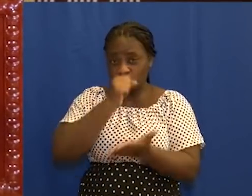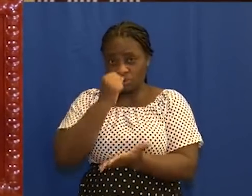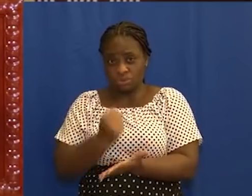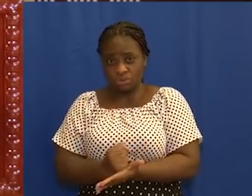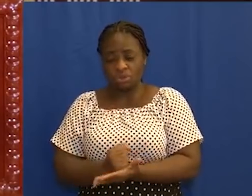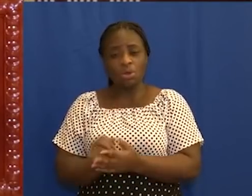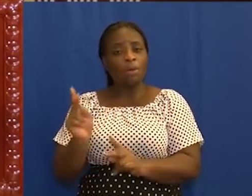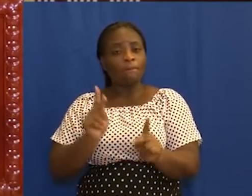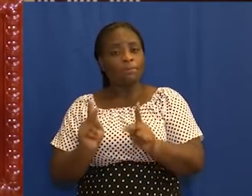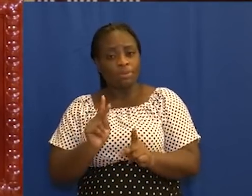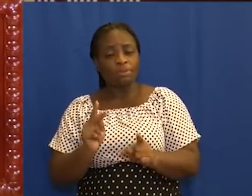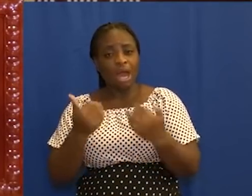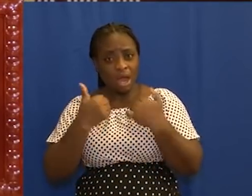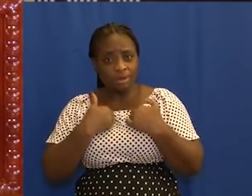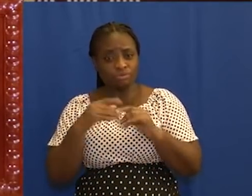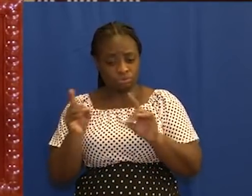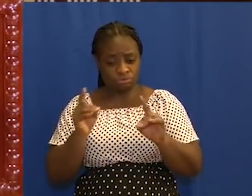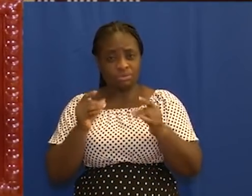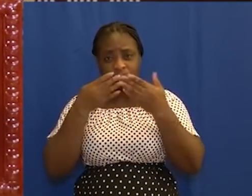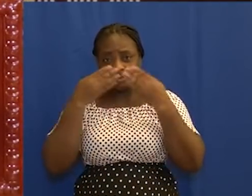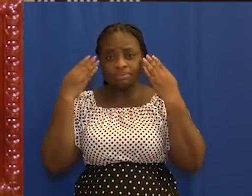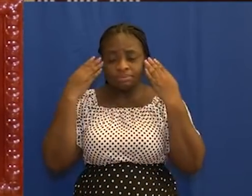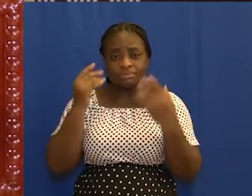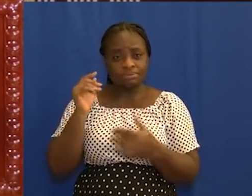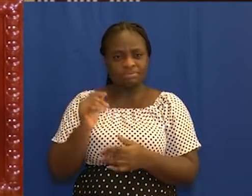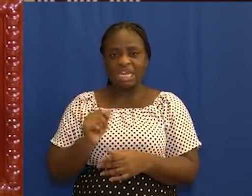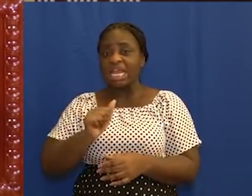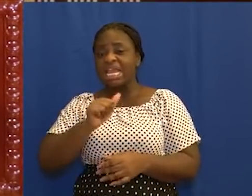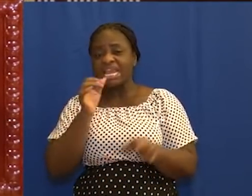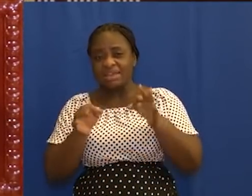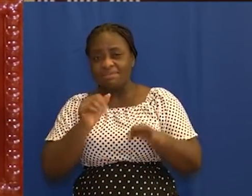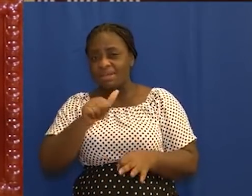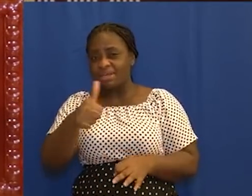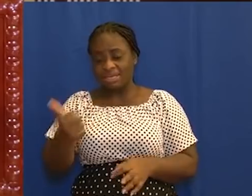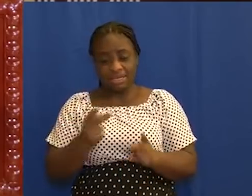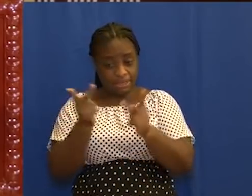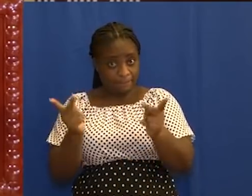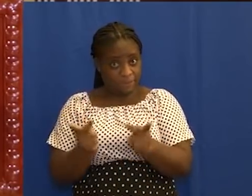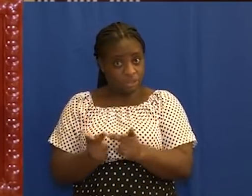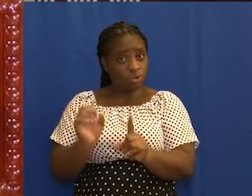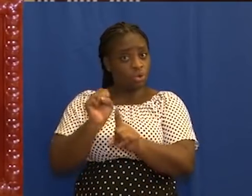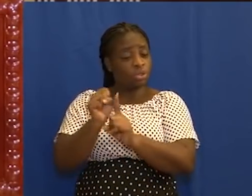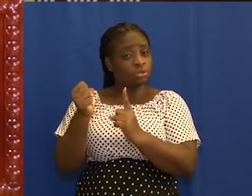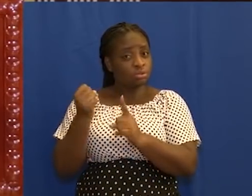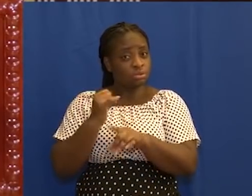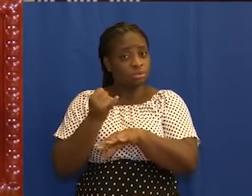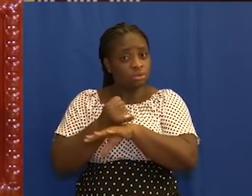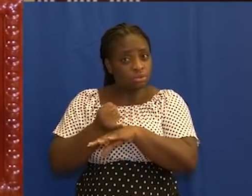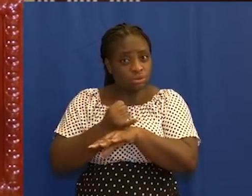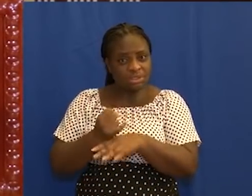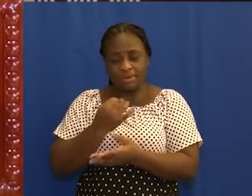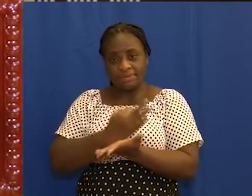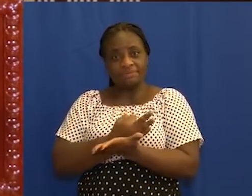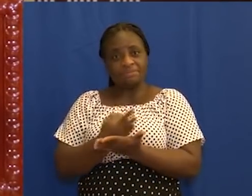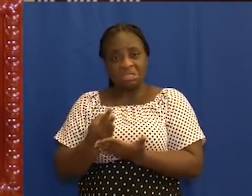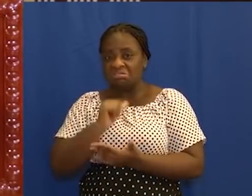ensure conformity with COVID-19 rules. Should any facility or institution fail to comply with